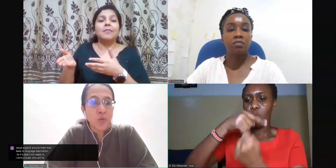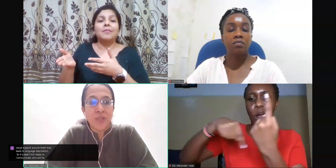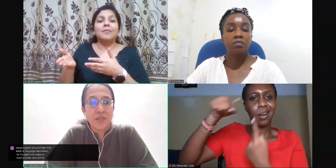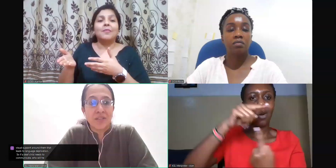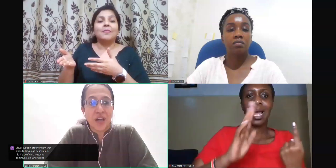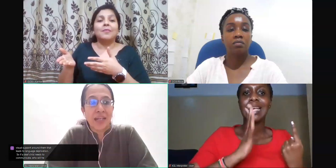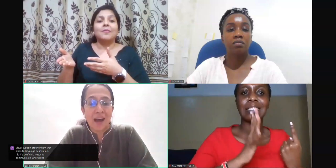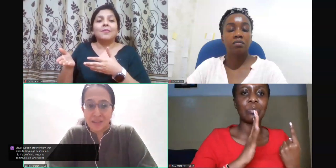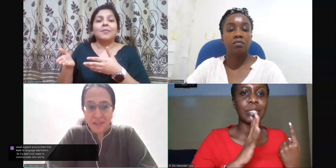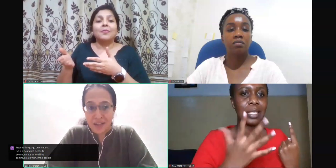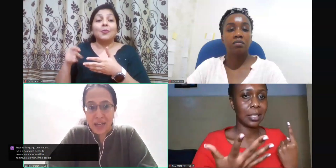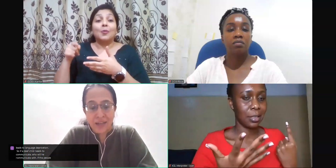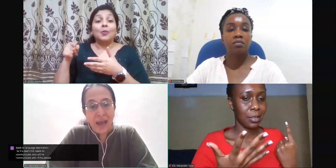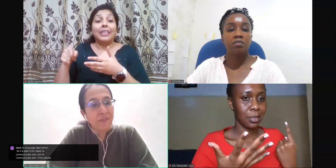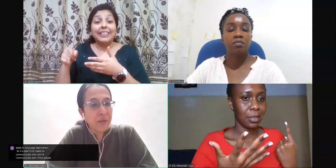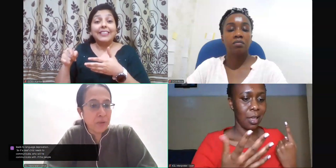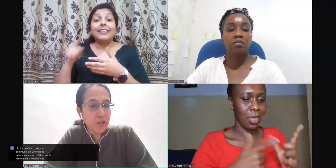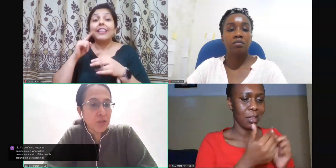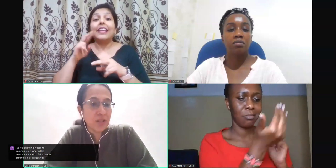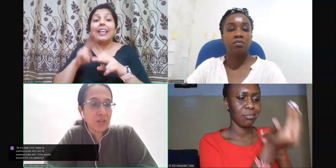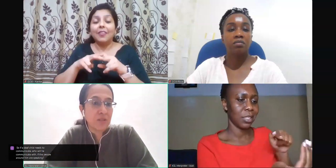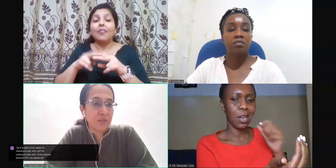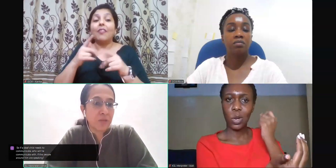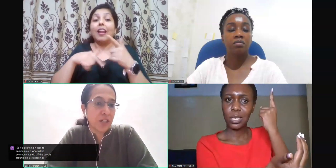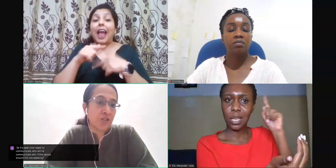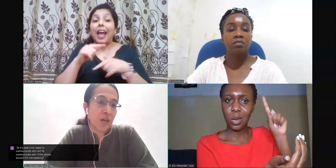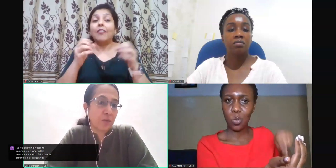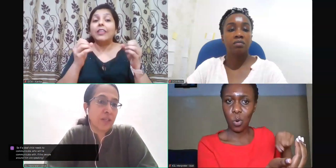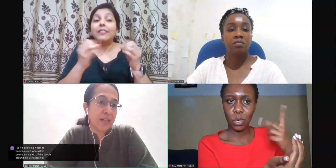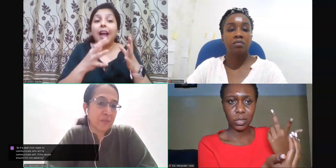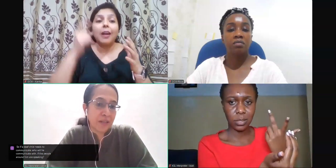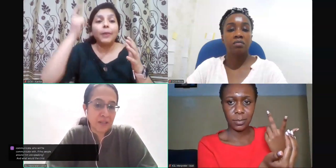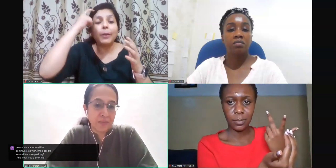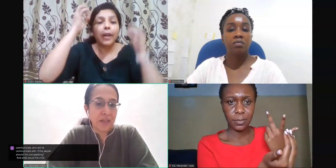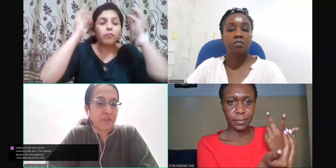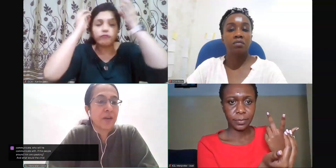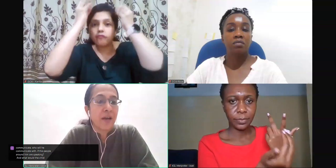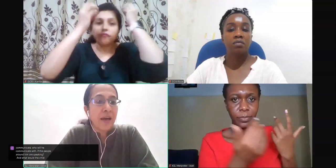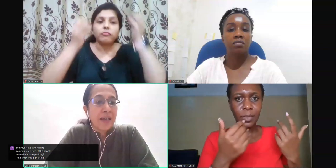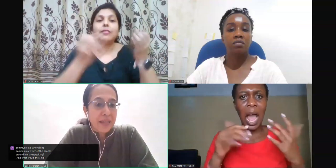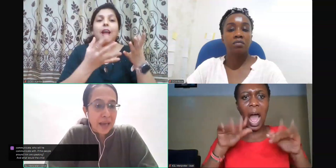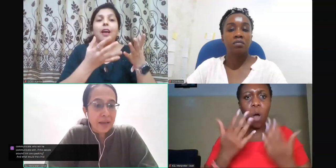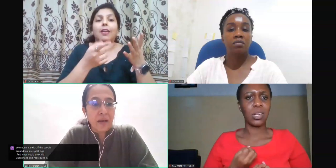and what would the child understand and reproduce in terms of communication? How would he express himself?